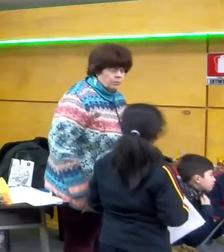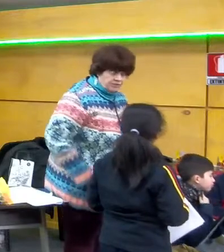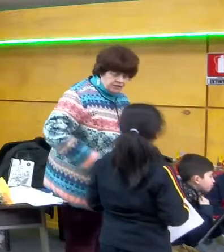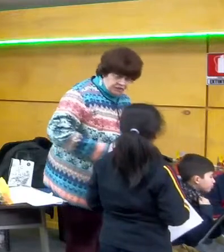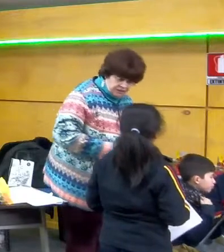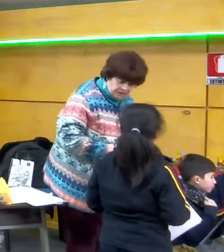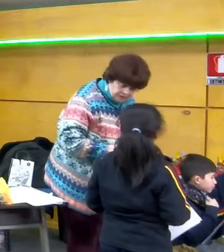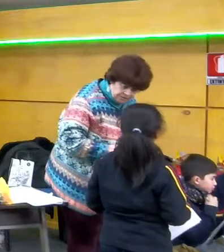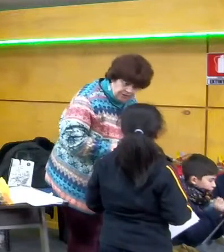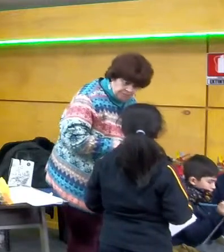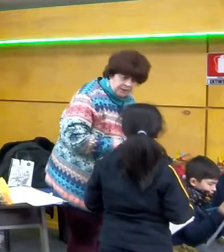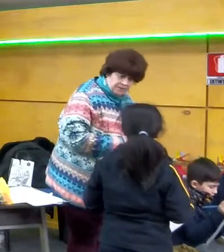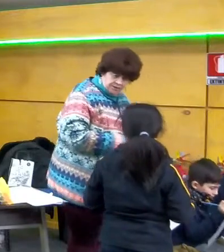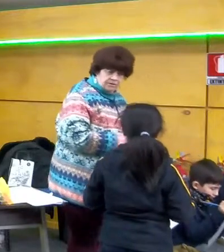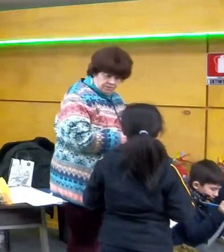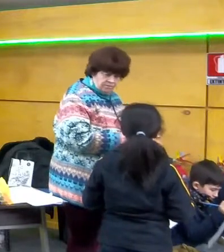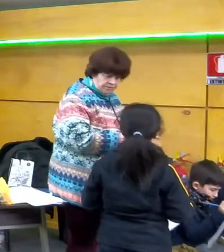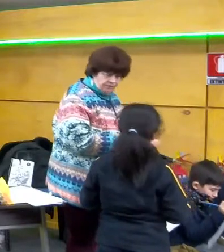Finish